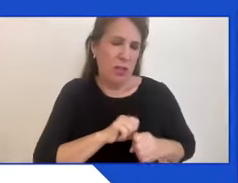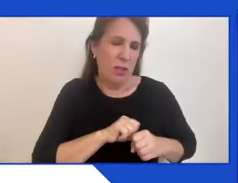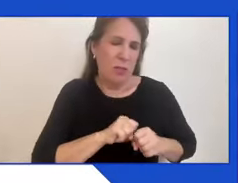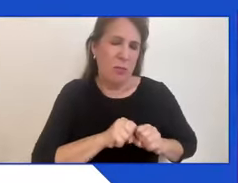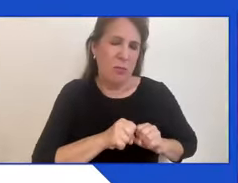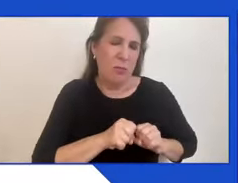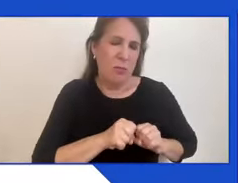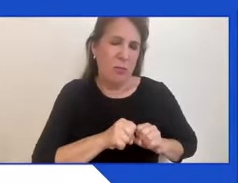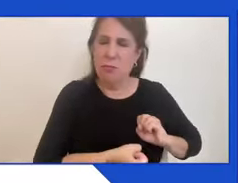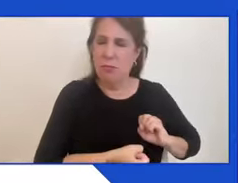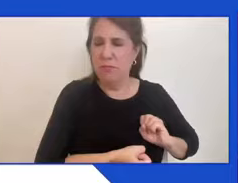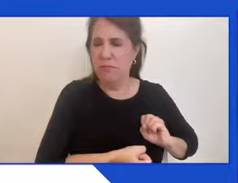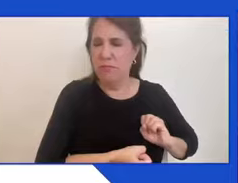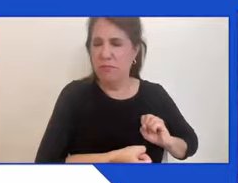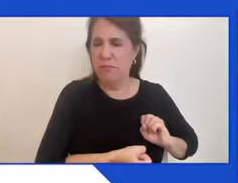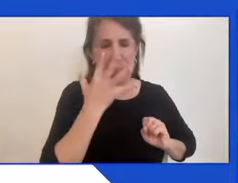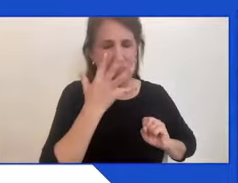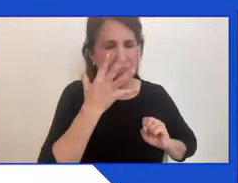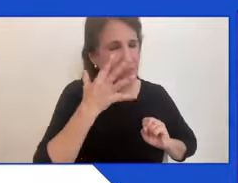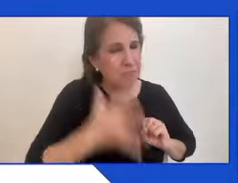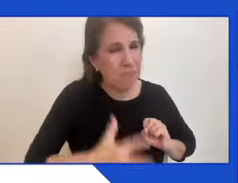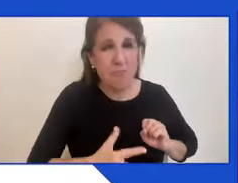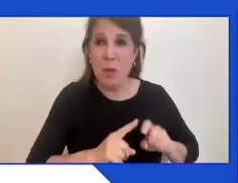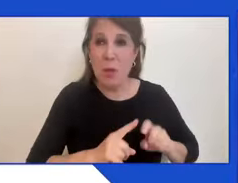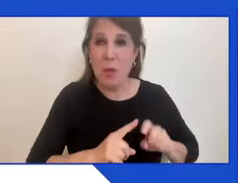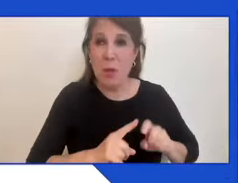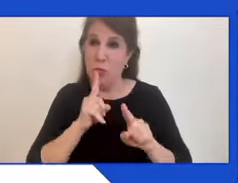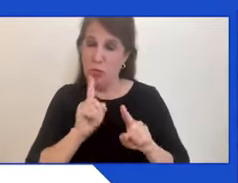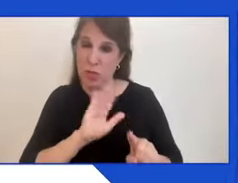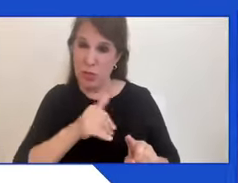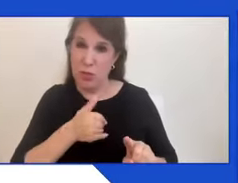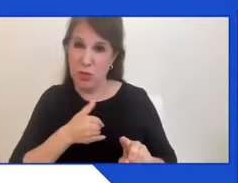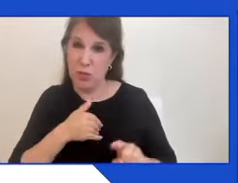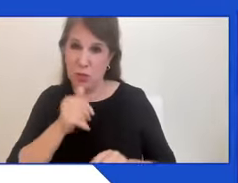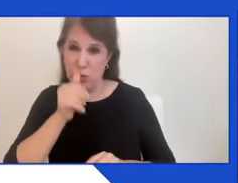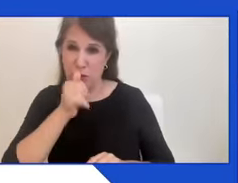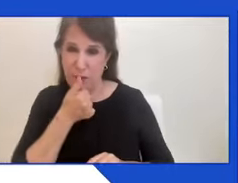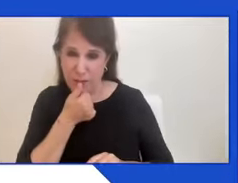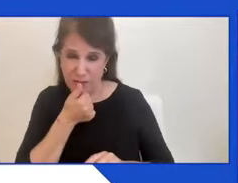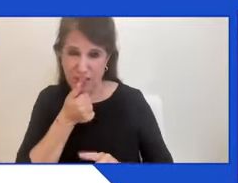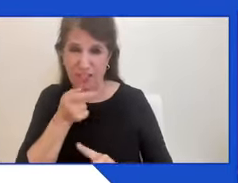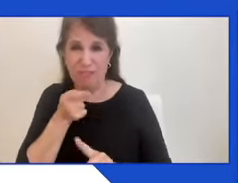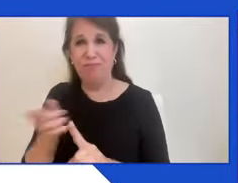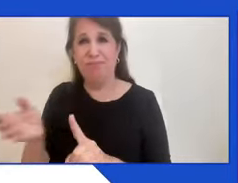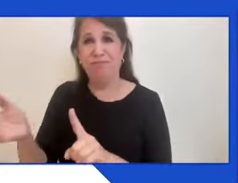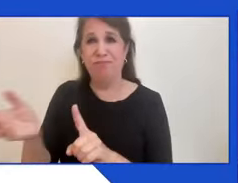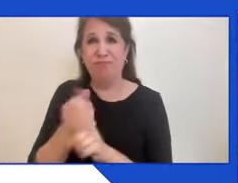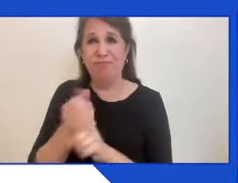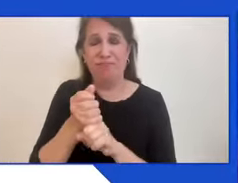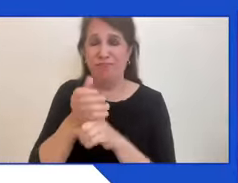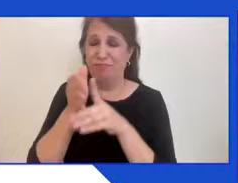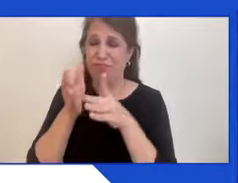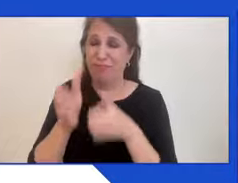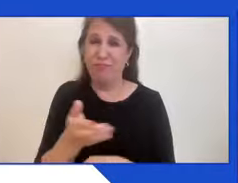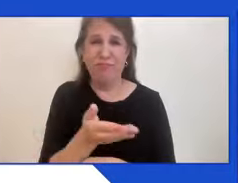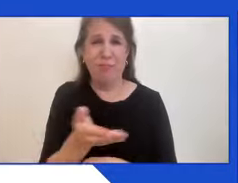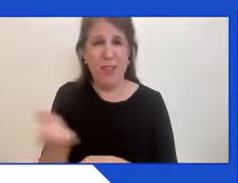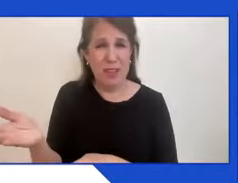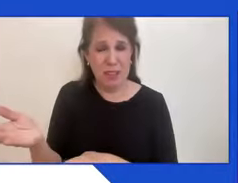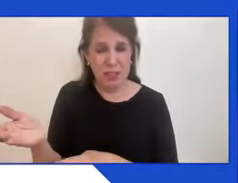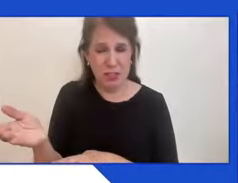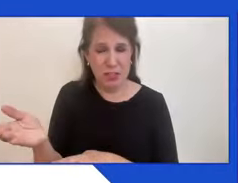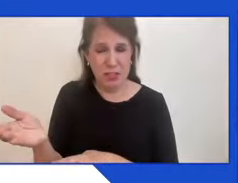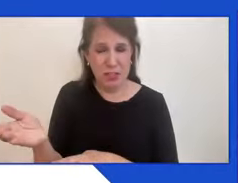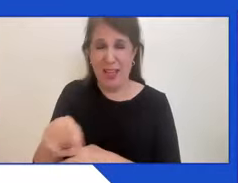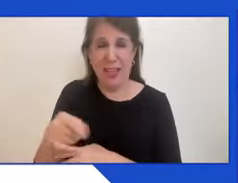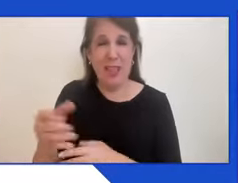the real souls suffering are those of the hostages. And they want to